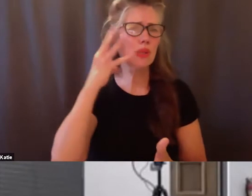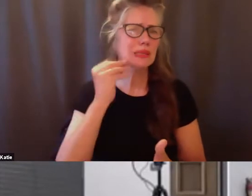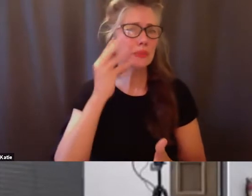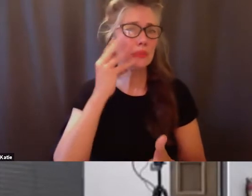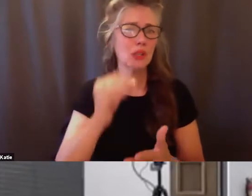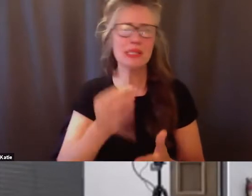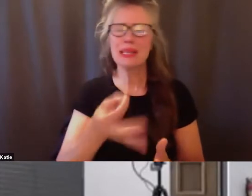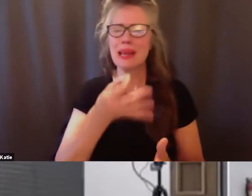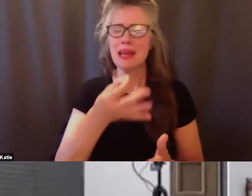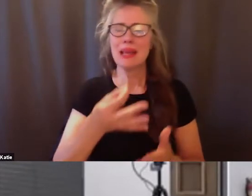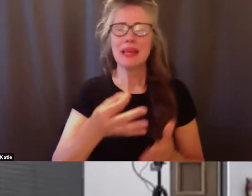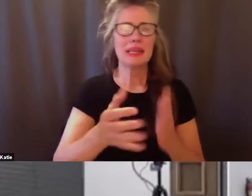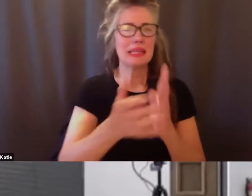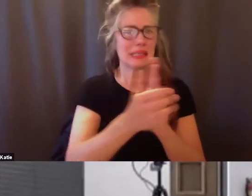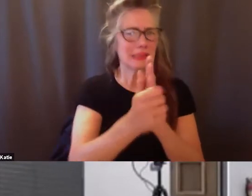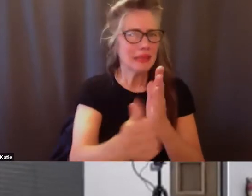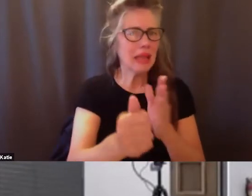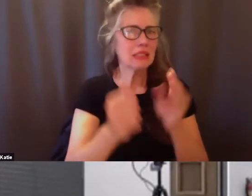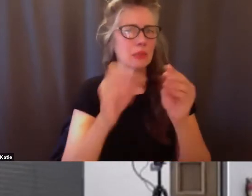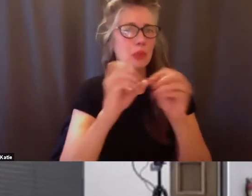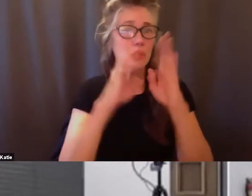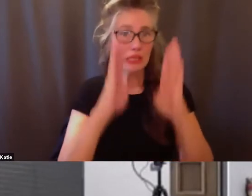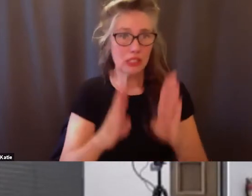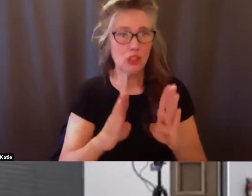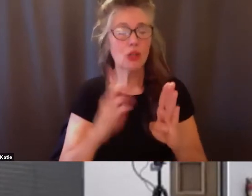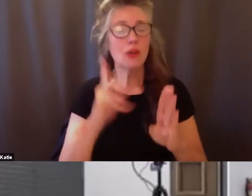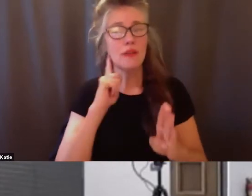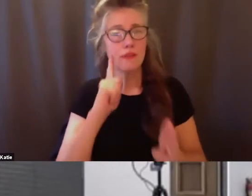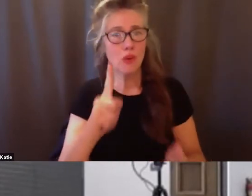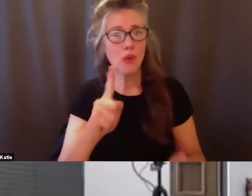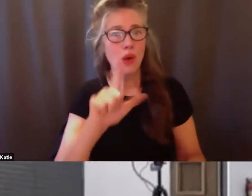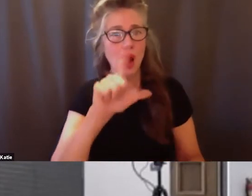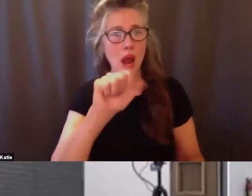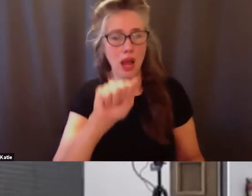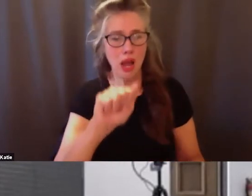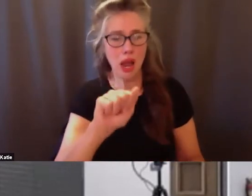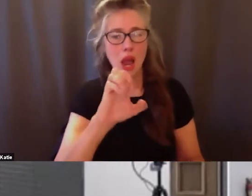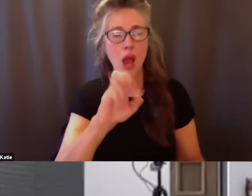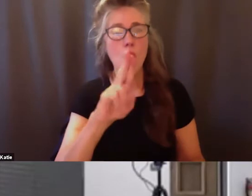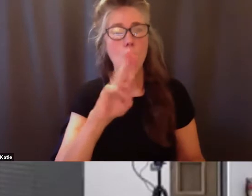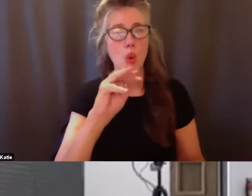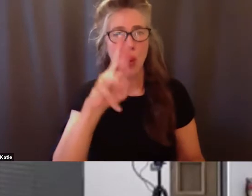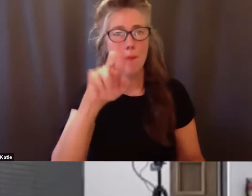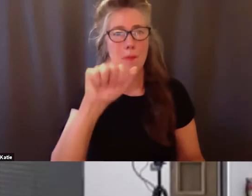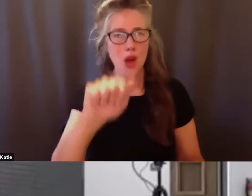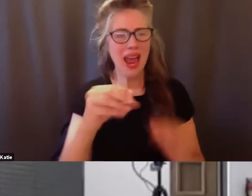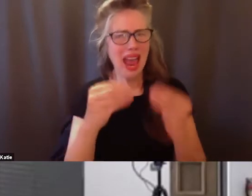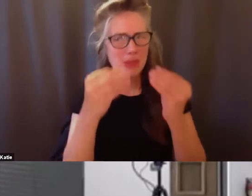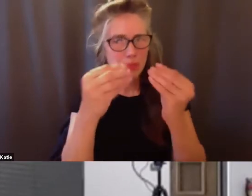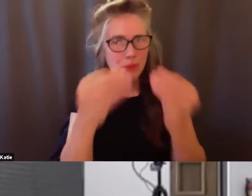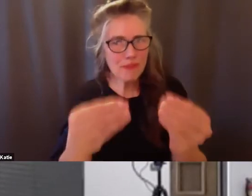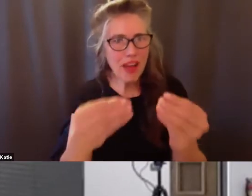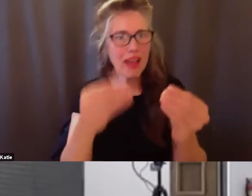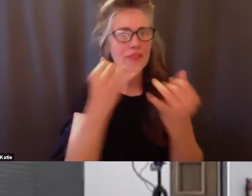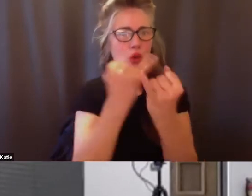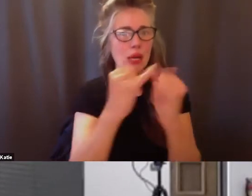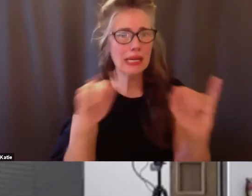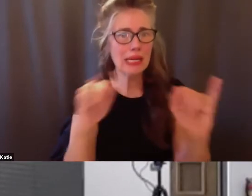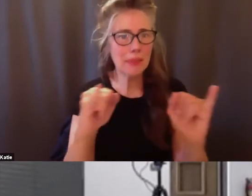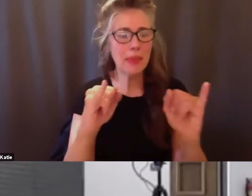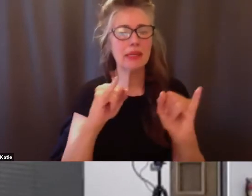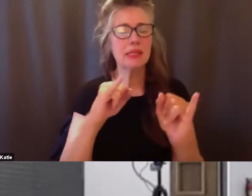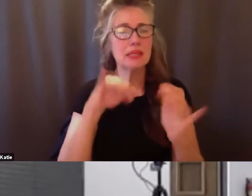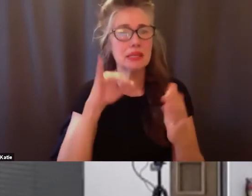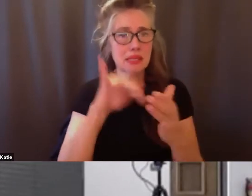and provide that program with an overhaul with respect to independent study. And so this approval